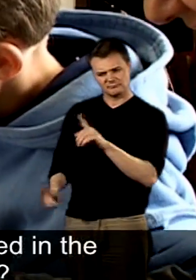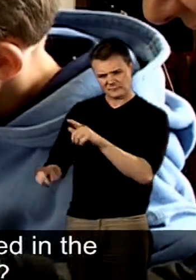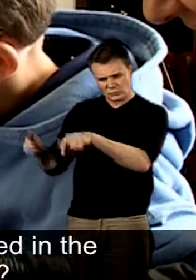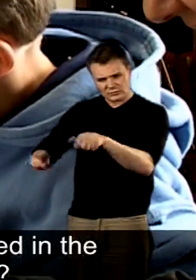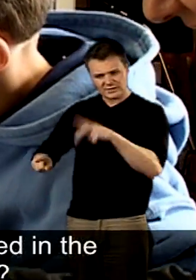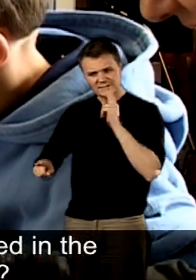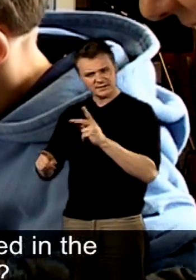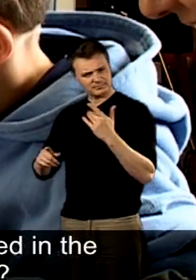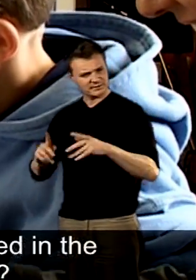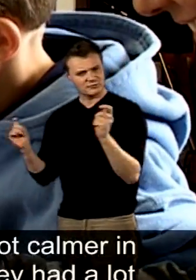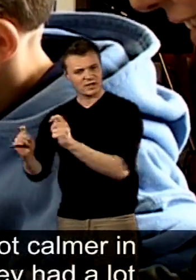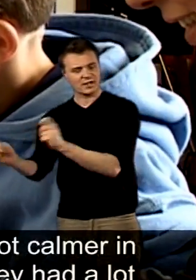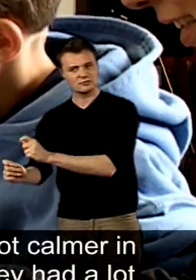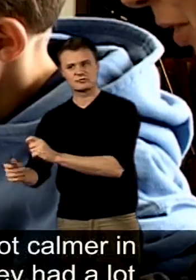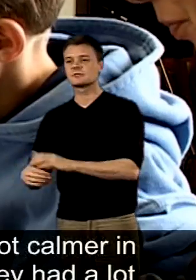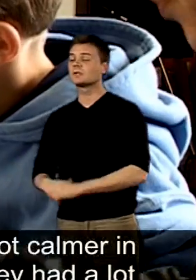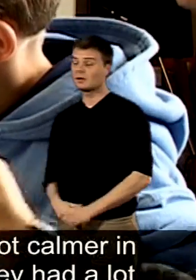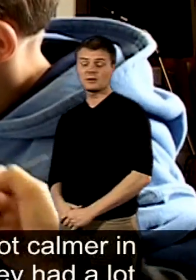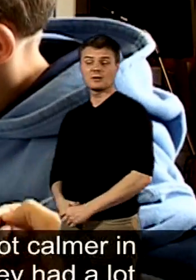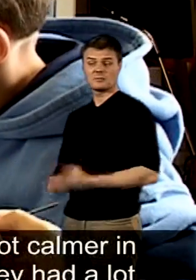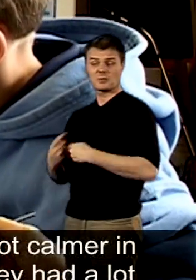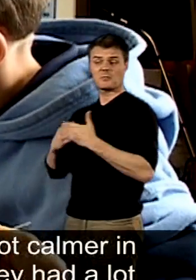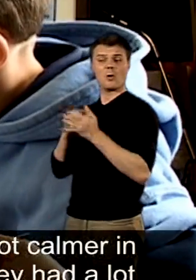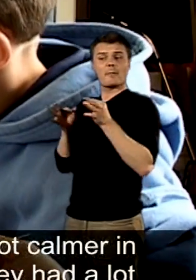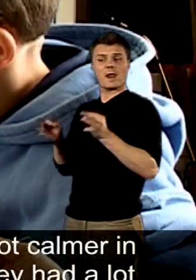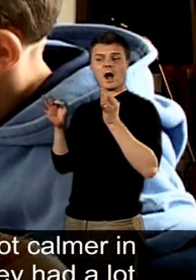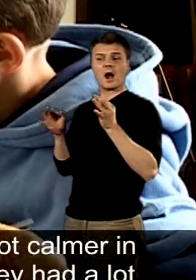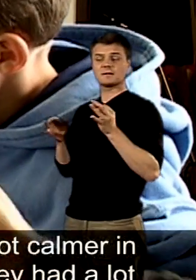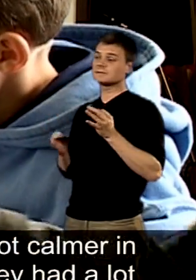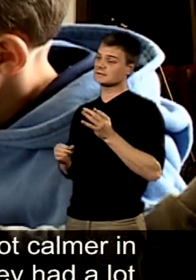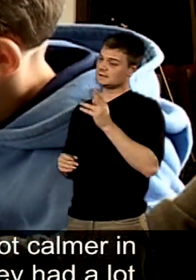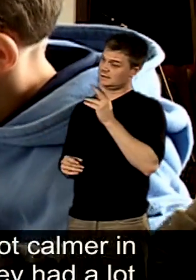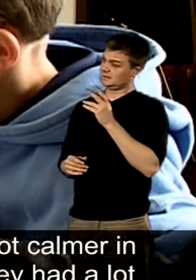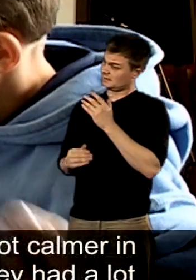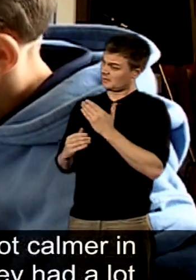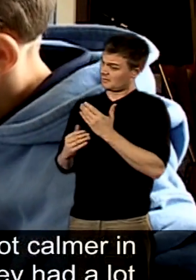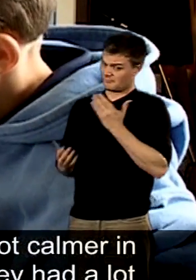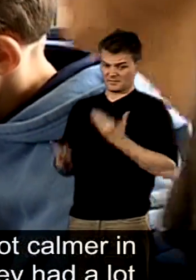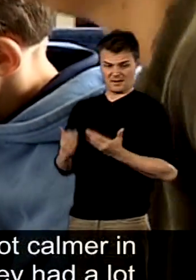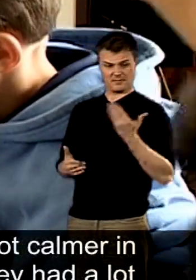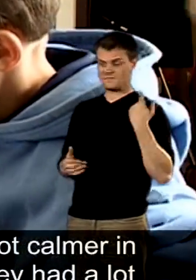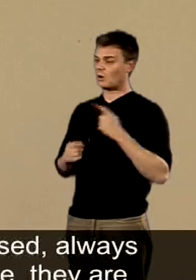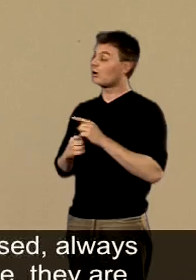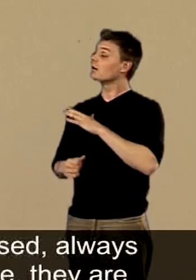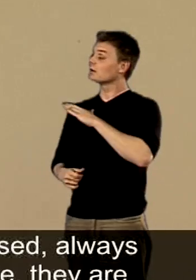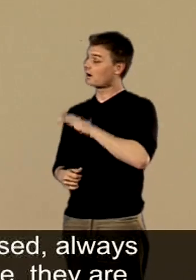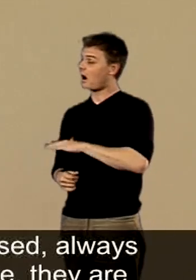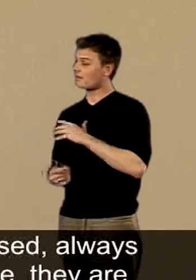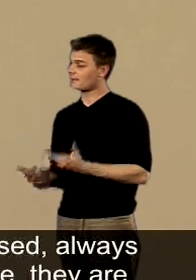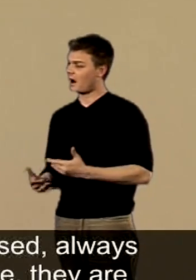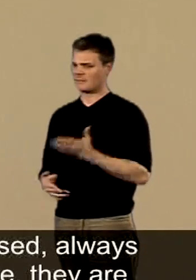students that come into the centre? They're politer, they seem to be a lot calmer in themselves, and whereas before they had a lot